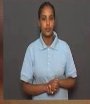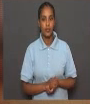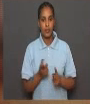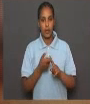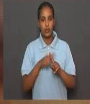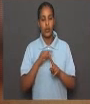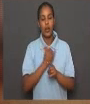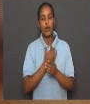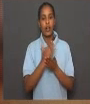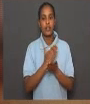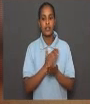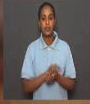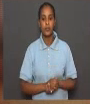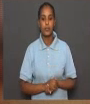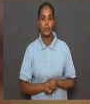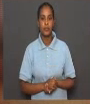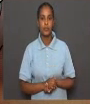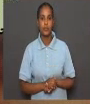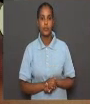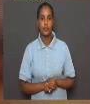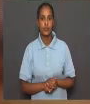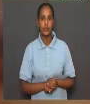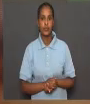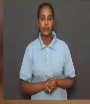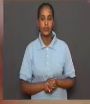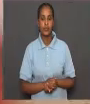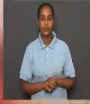Let's get back to our lesson.